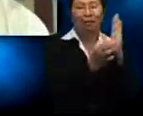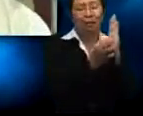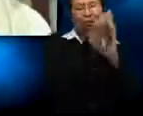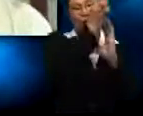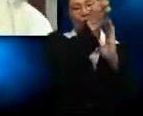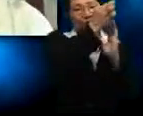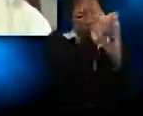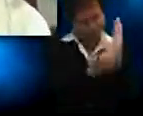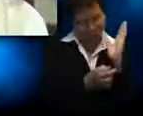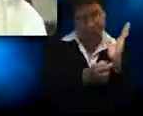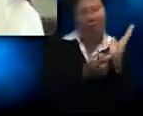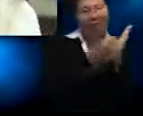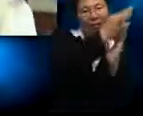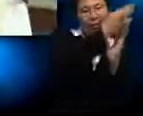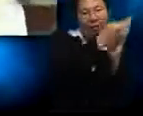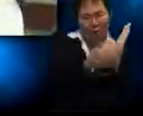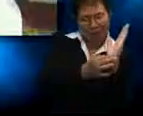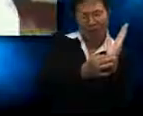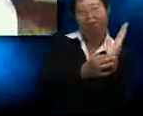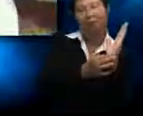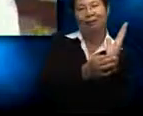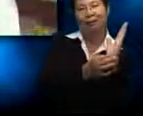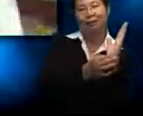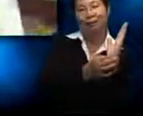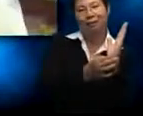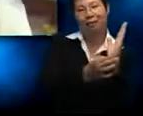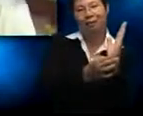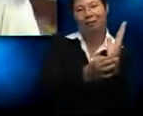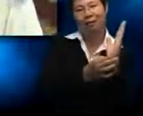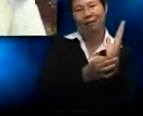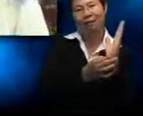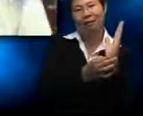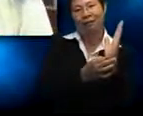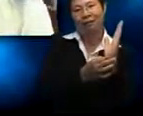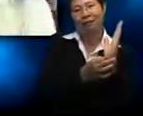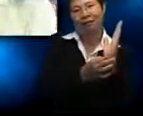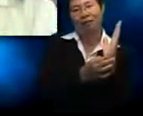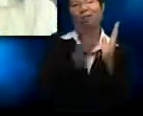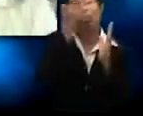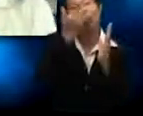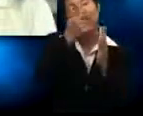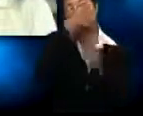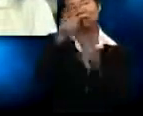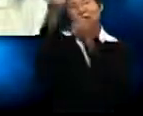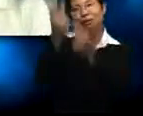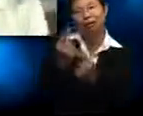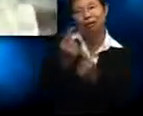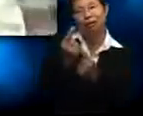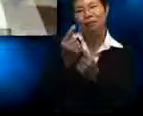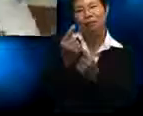it will slow down and come back and speed up because of gravitational